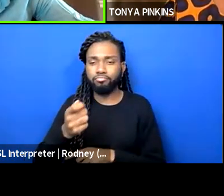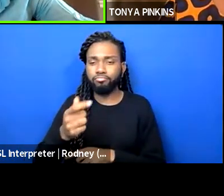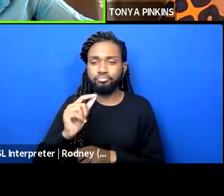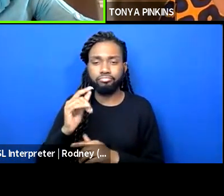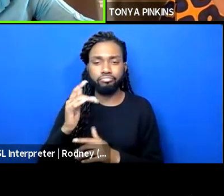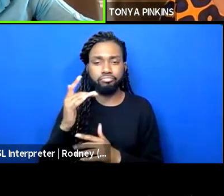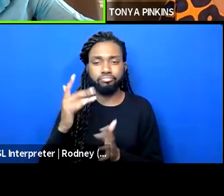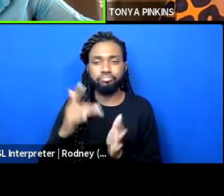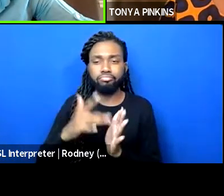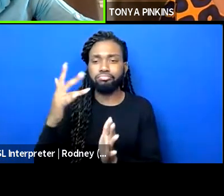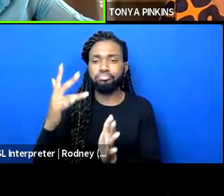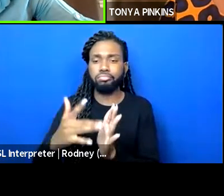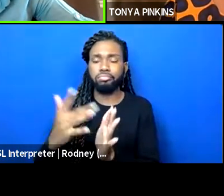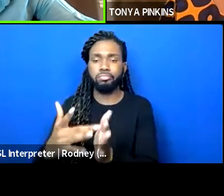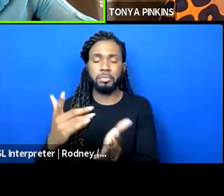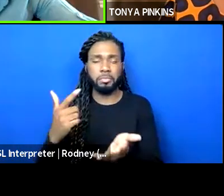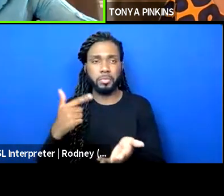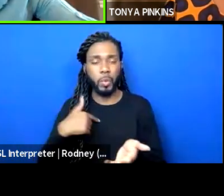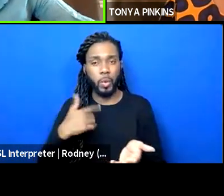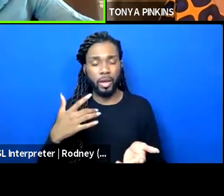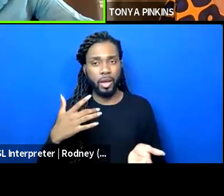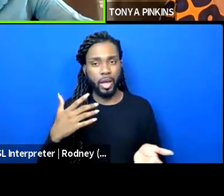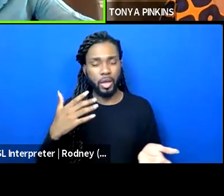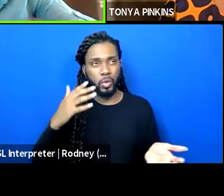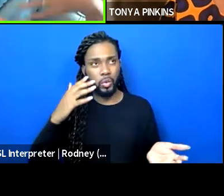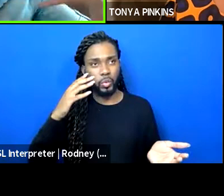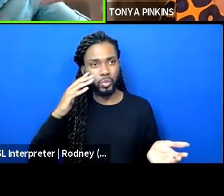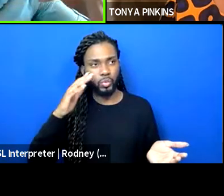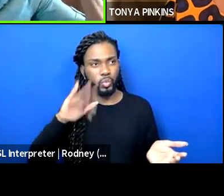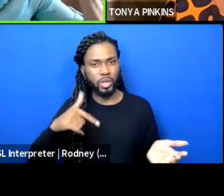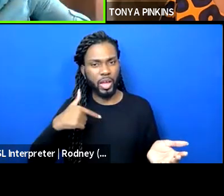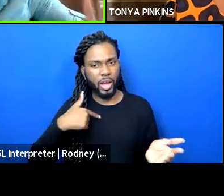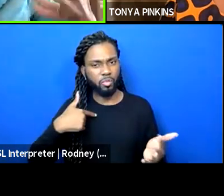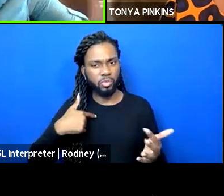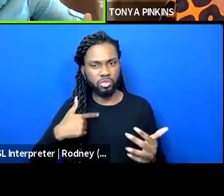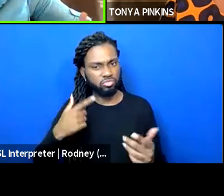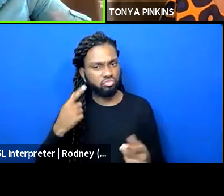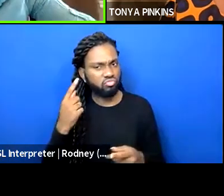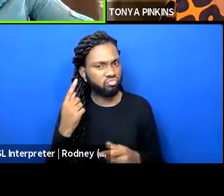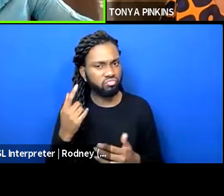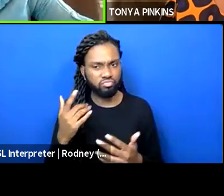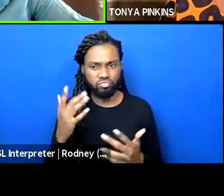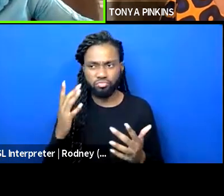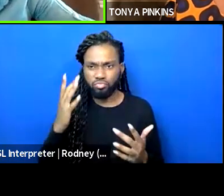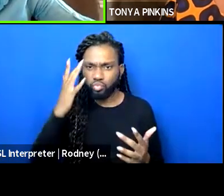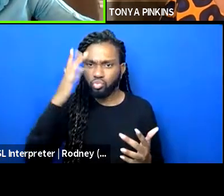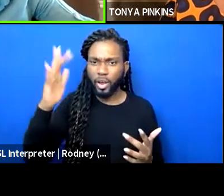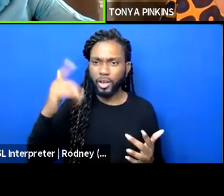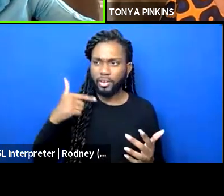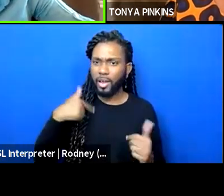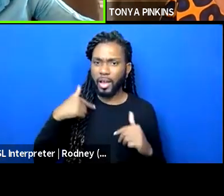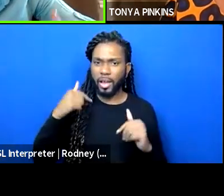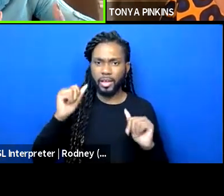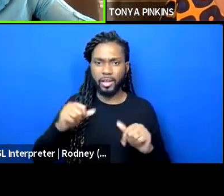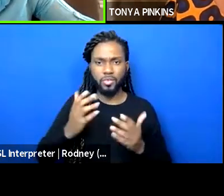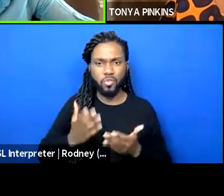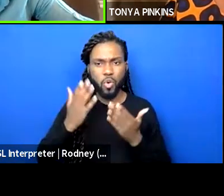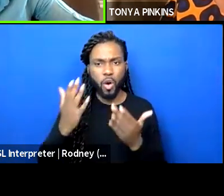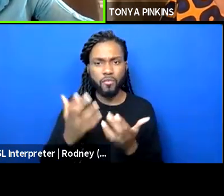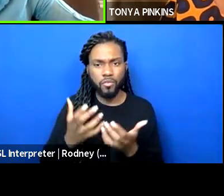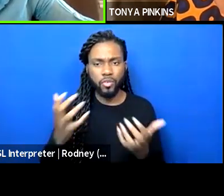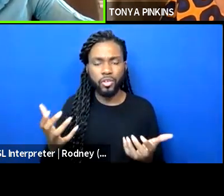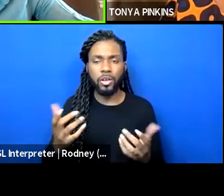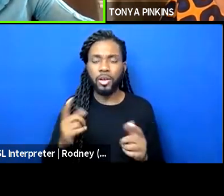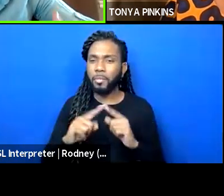knew I was, you know, bright and I had a lot to offer and I didn't feel that I needed